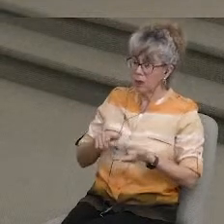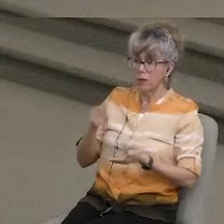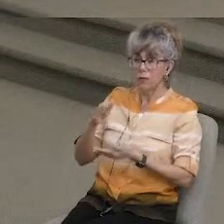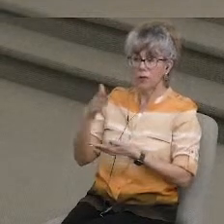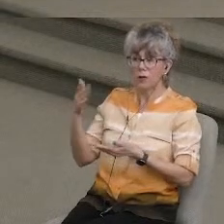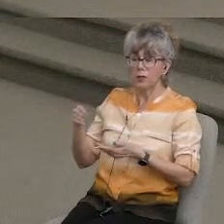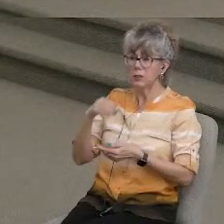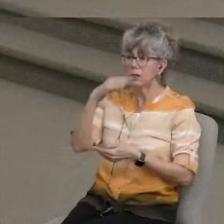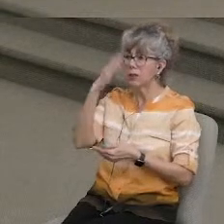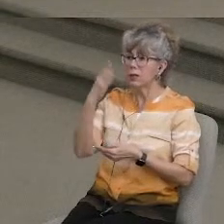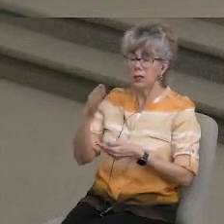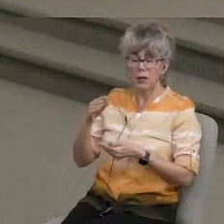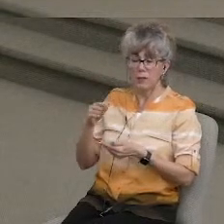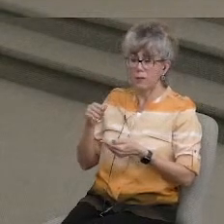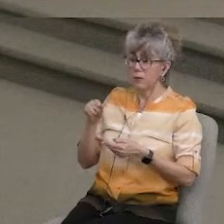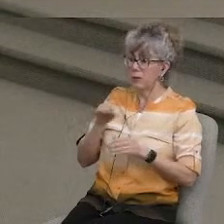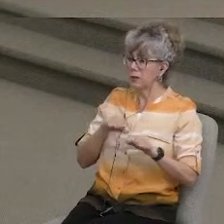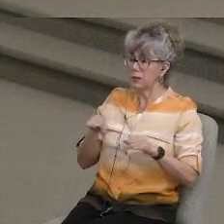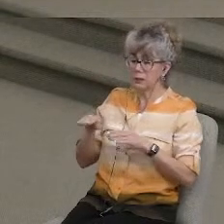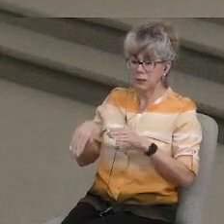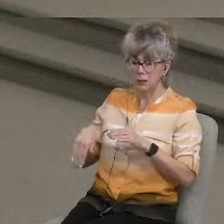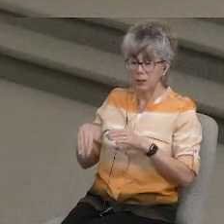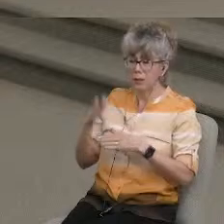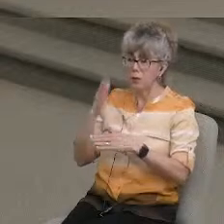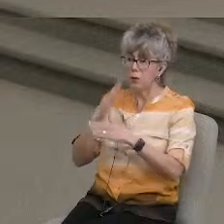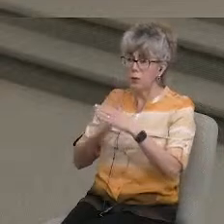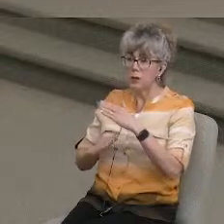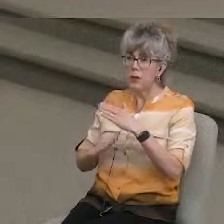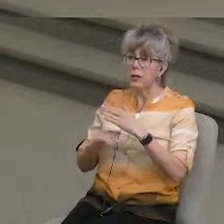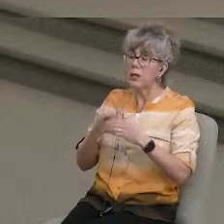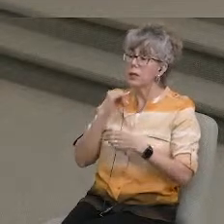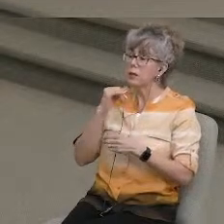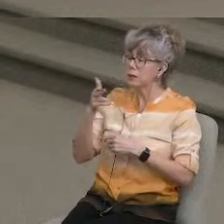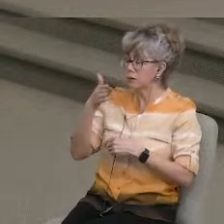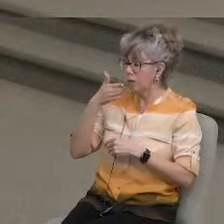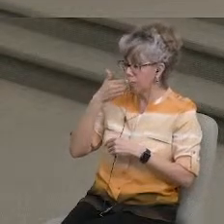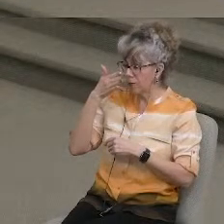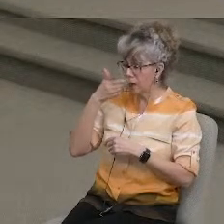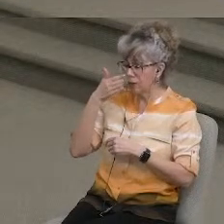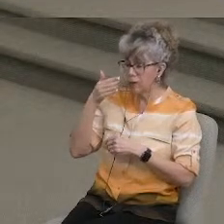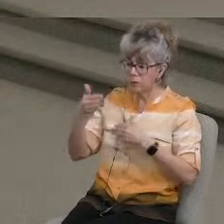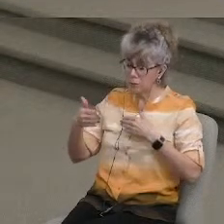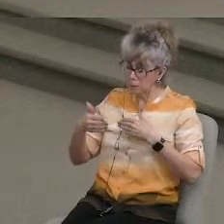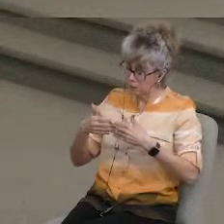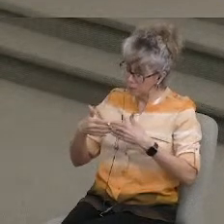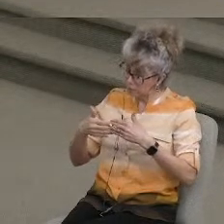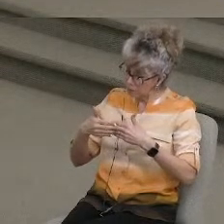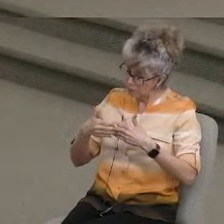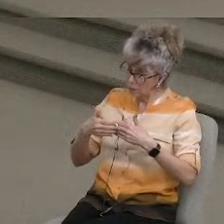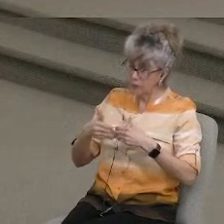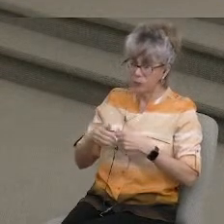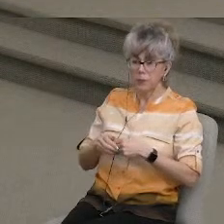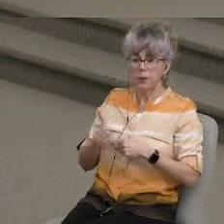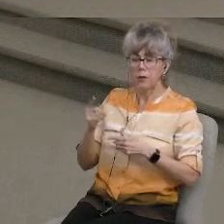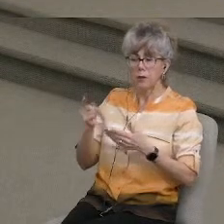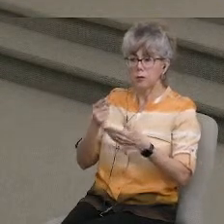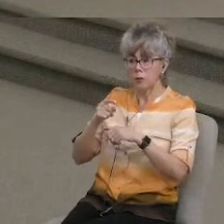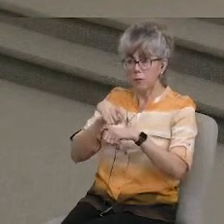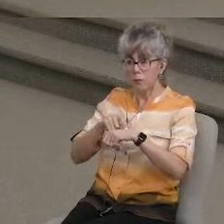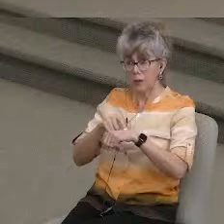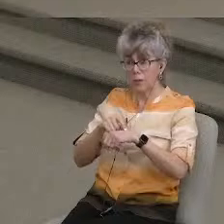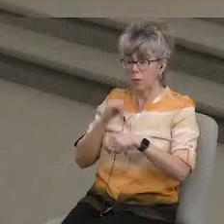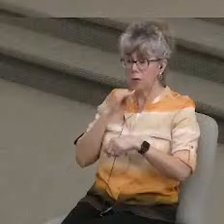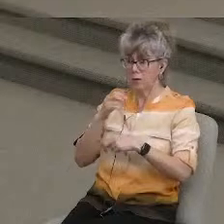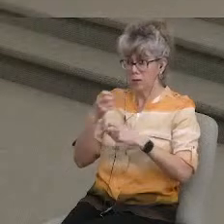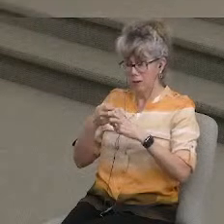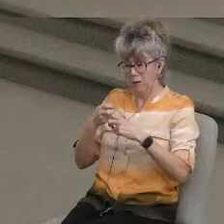did. Humility is the fragrance of approachability. Some people are hard to approach,